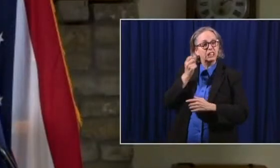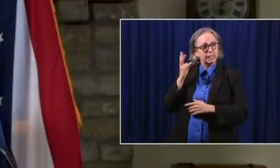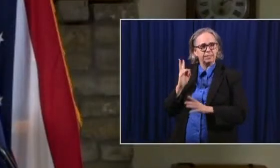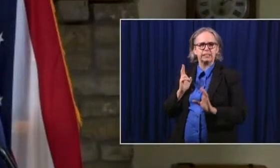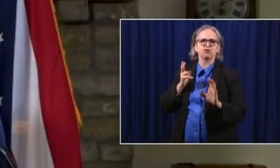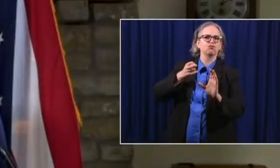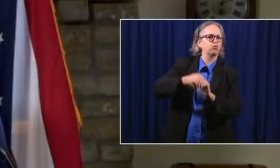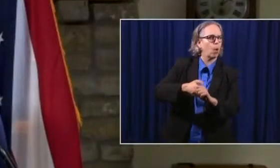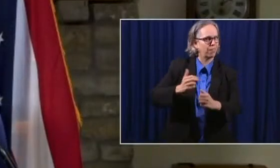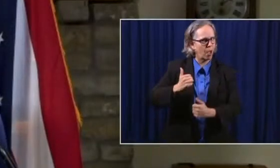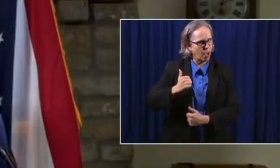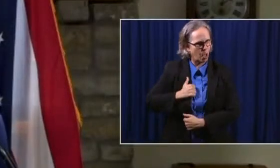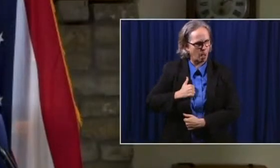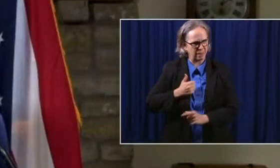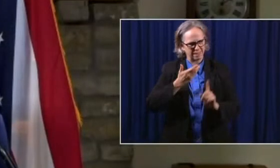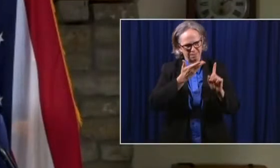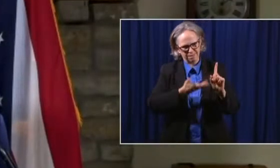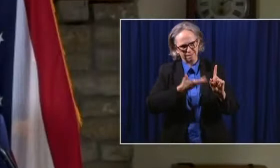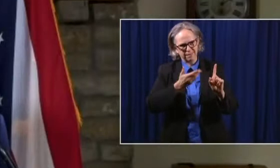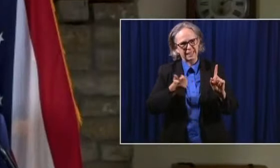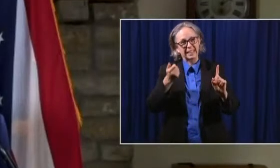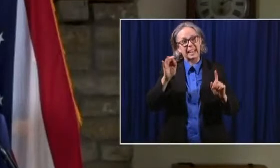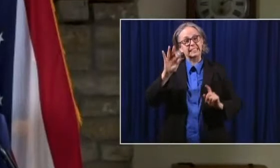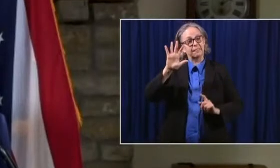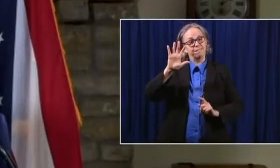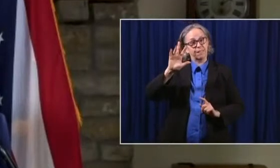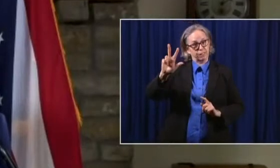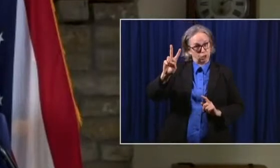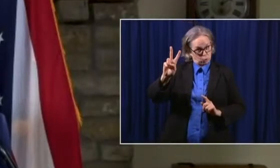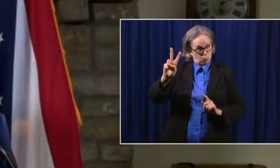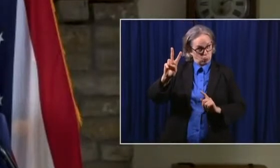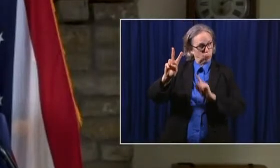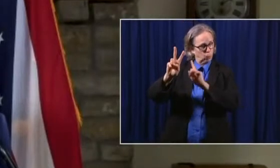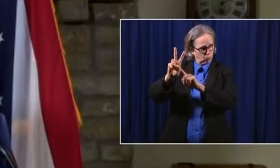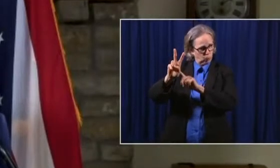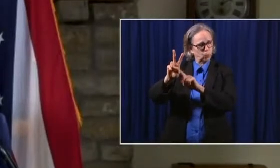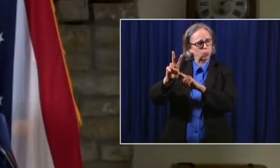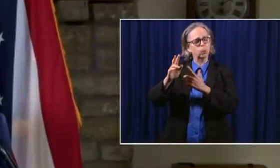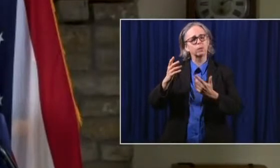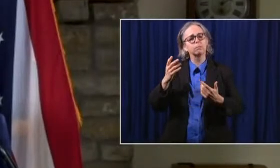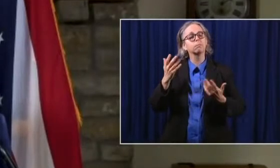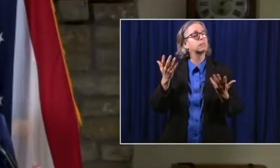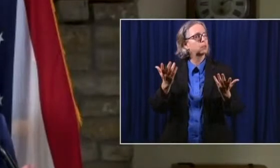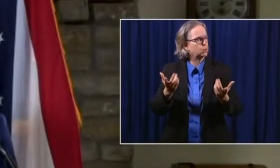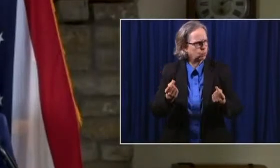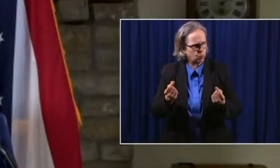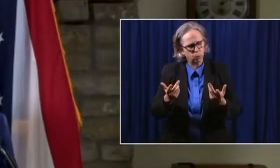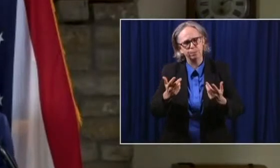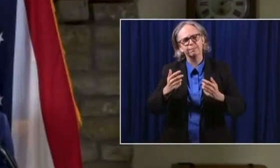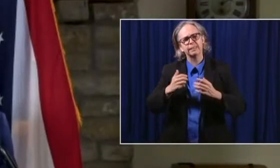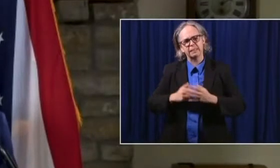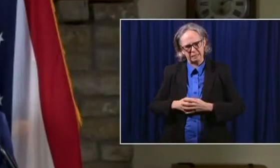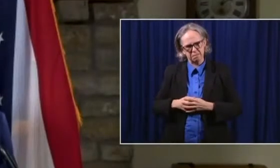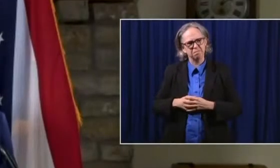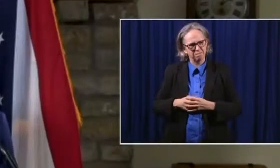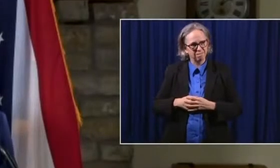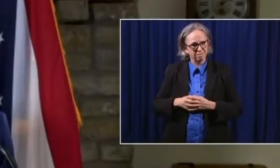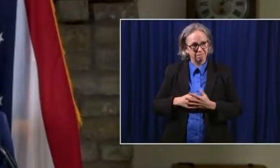In 1952, as a forward observer, and at the risk of losing his life, this is, of course, during the Korean